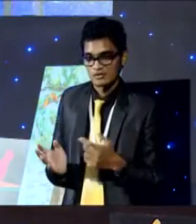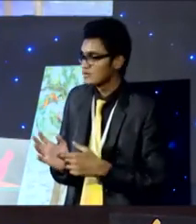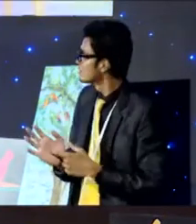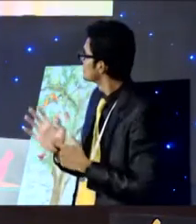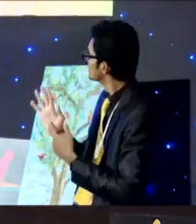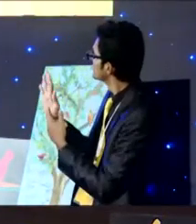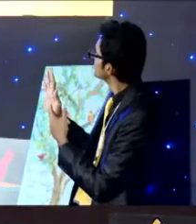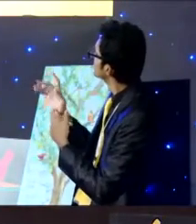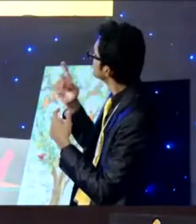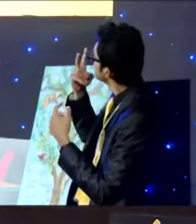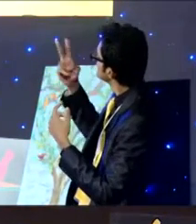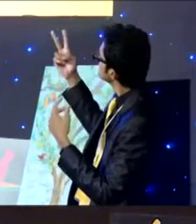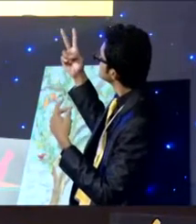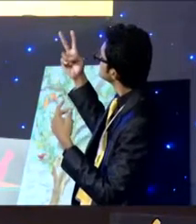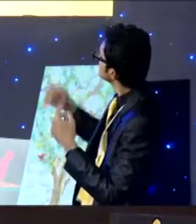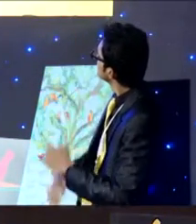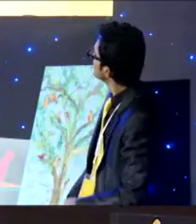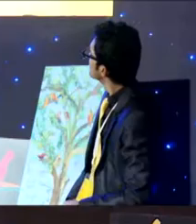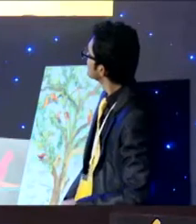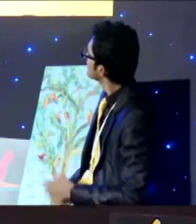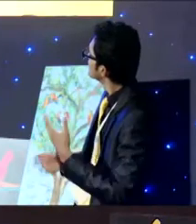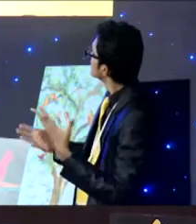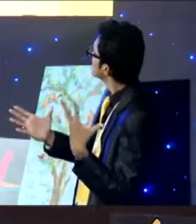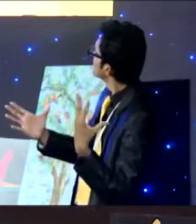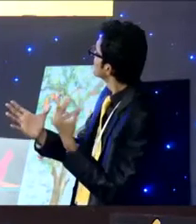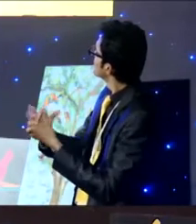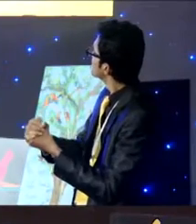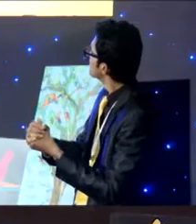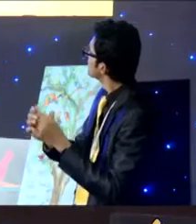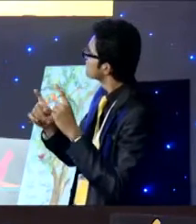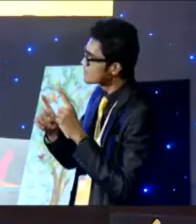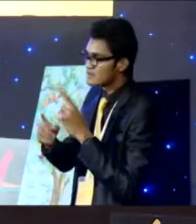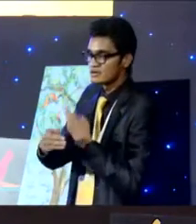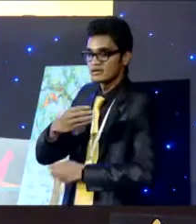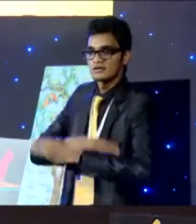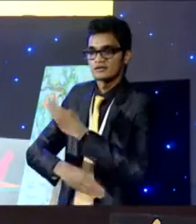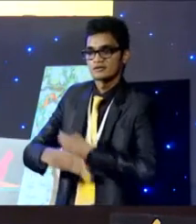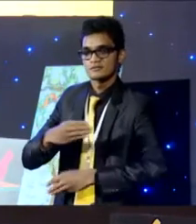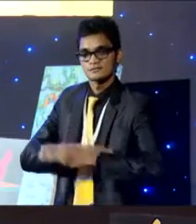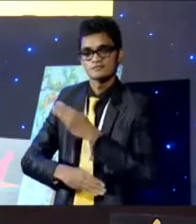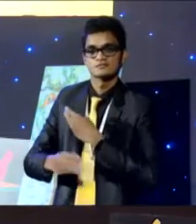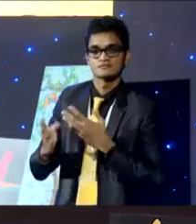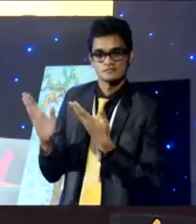screen. Well, persons with disability themselves have a role to play.